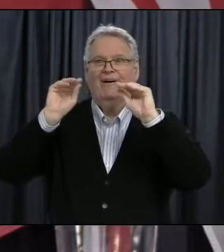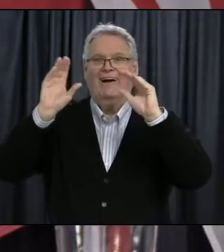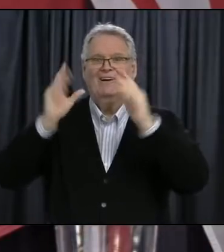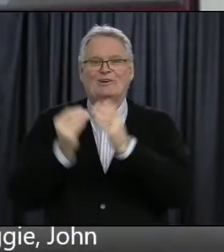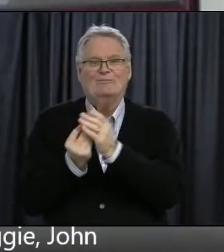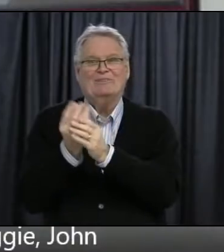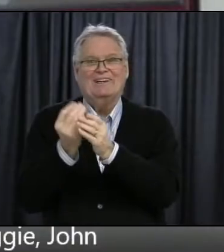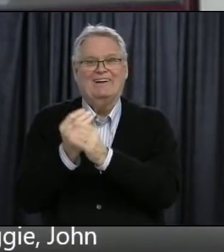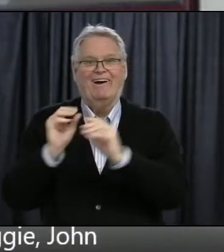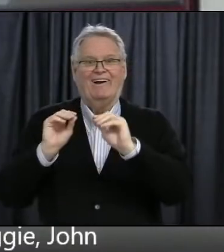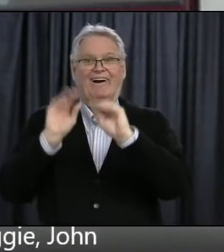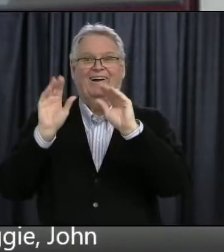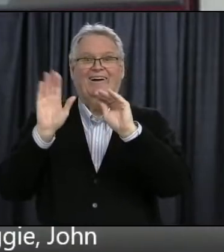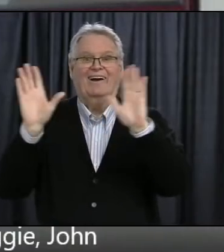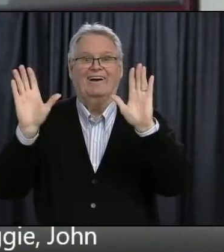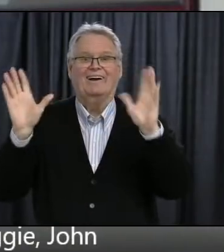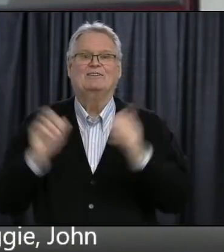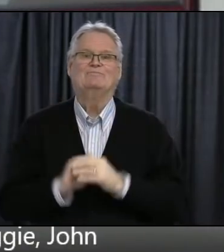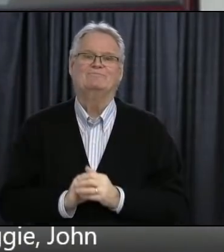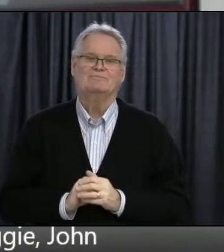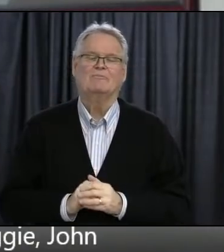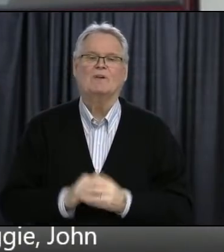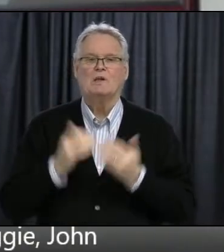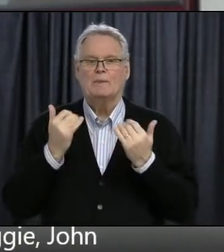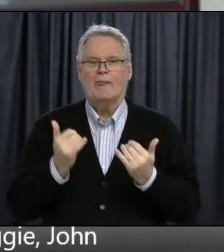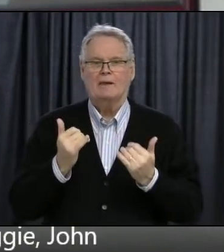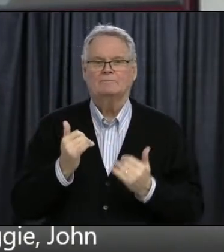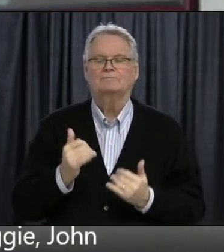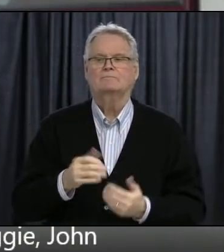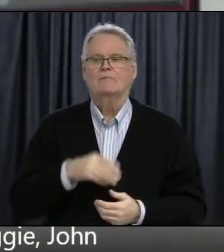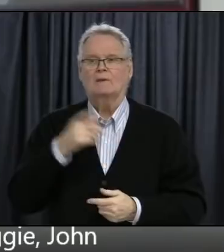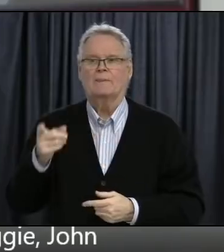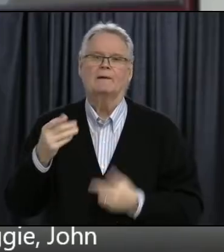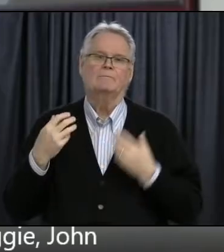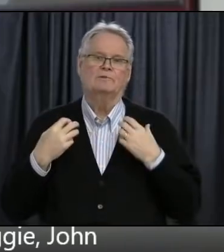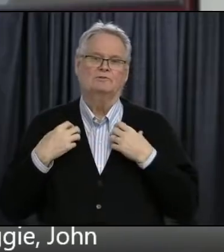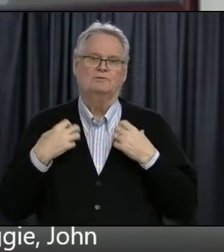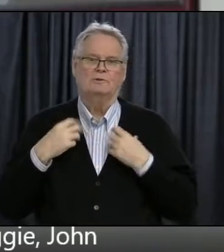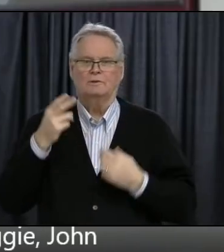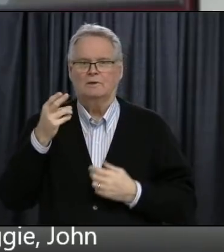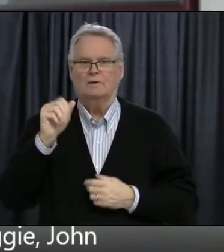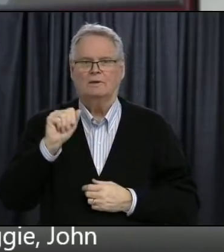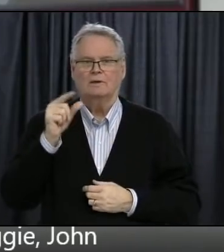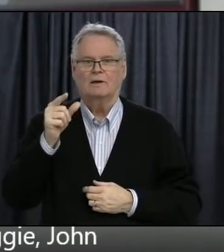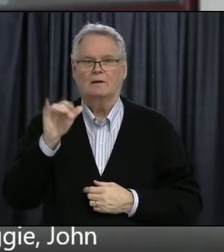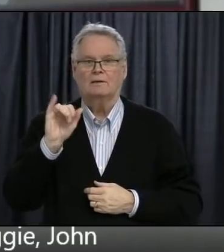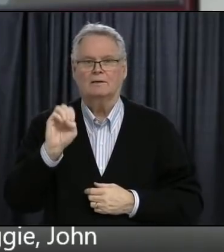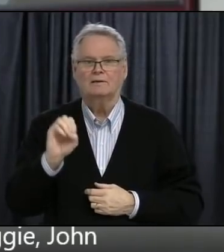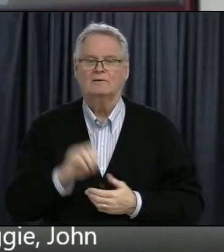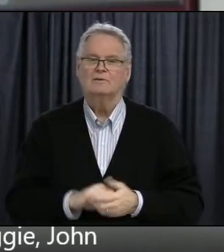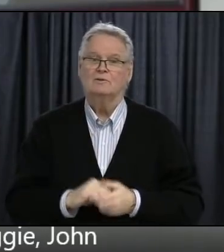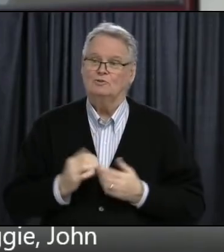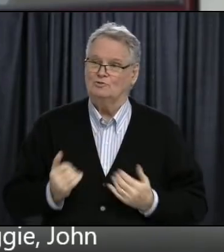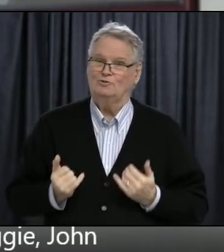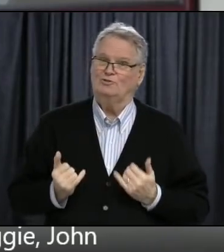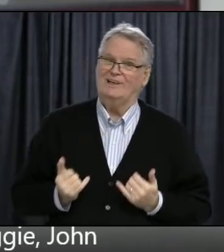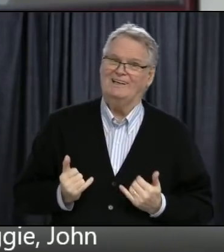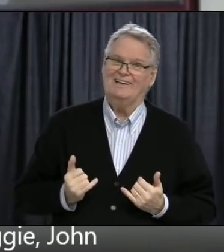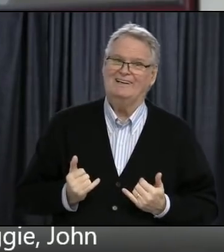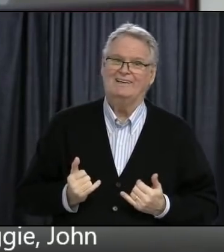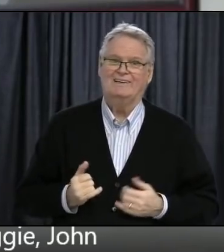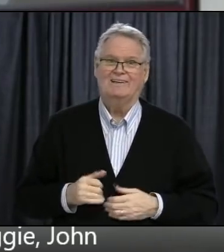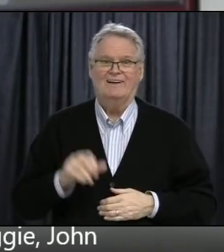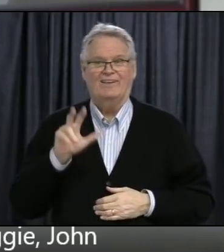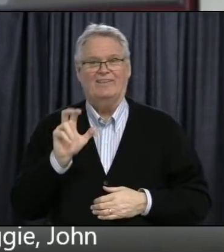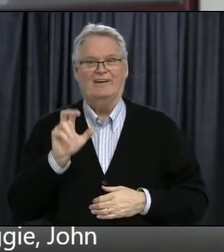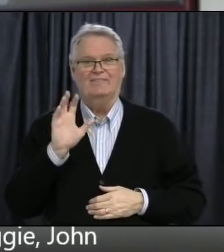Thank you very much, Premier. Day 355. And as I sit here through those days and even longer, the one thing that